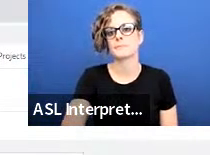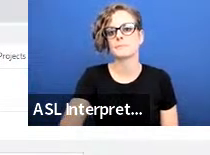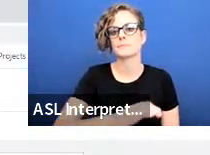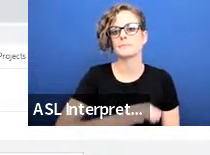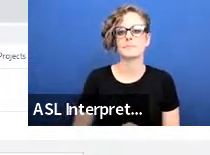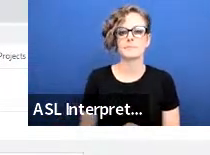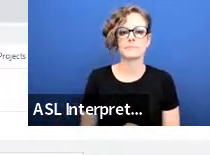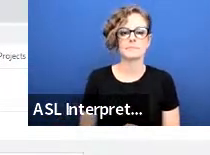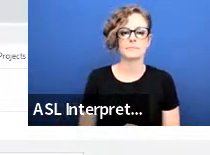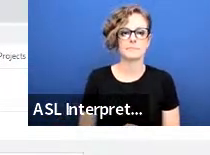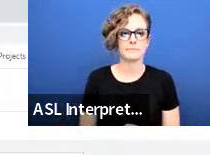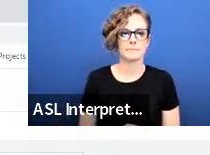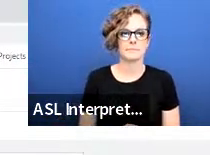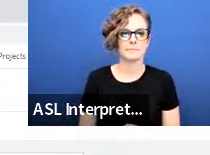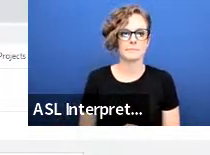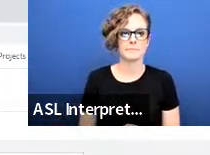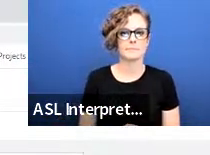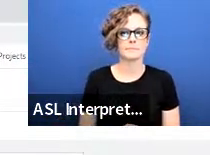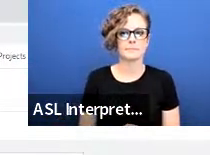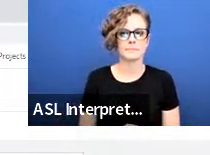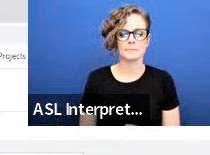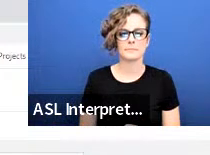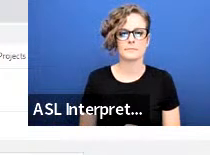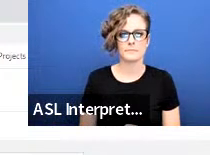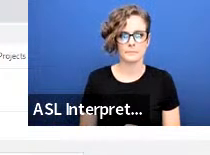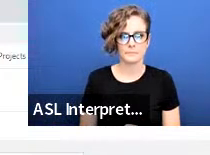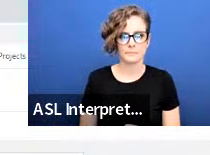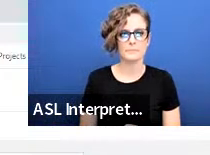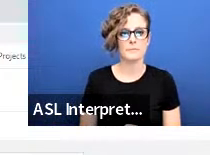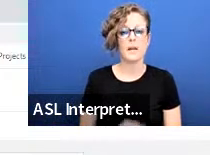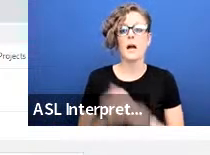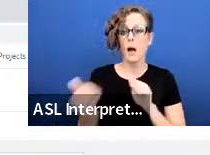What approaches to COVID vaccination efforts should be continued?